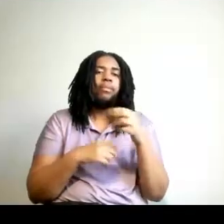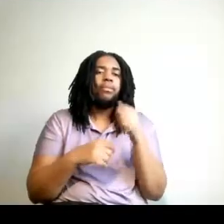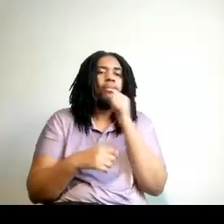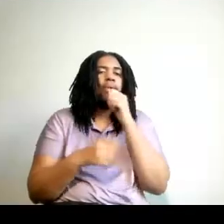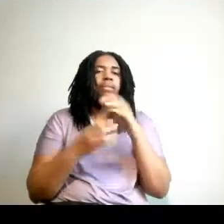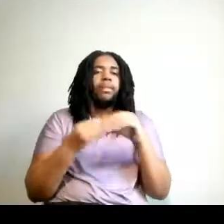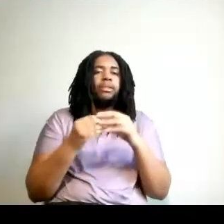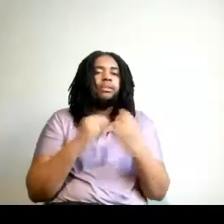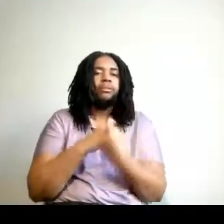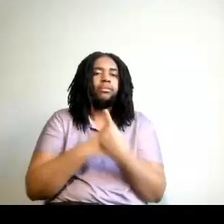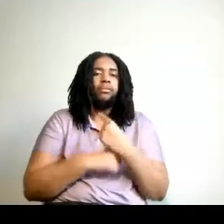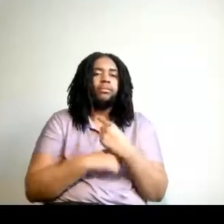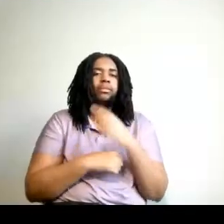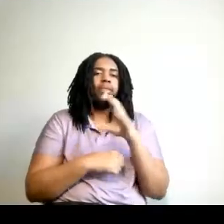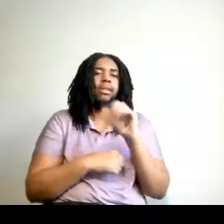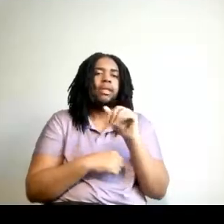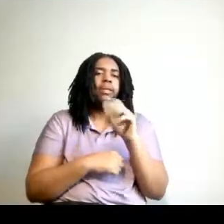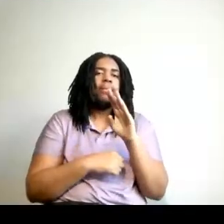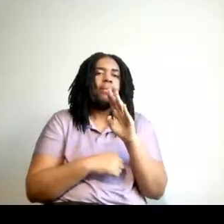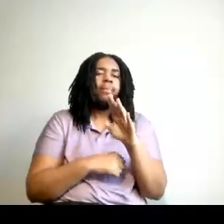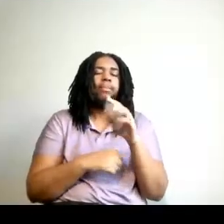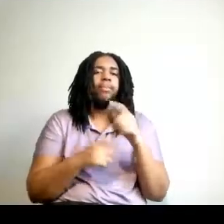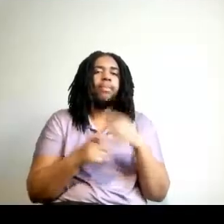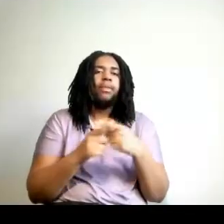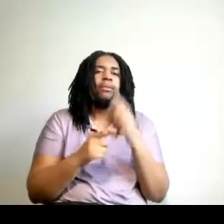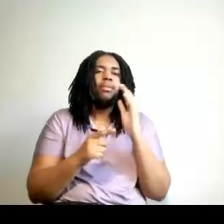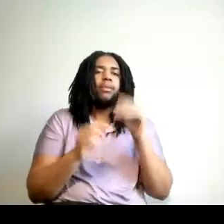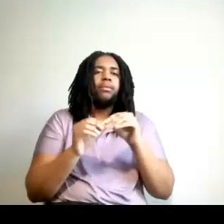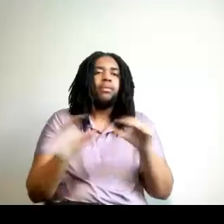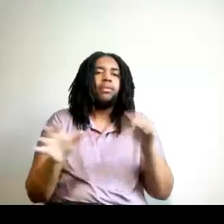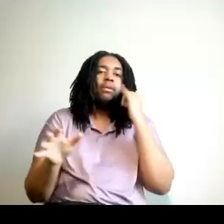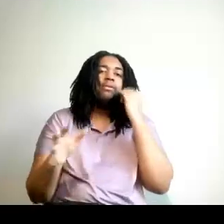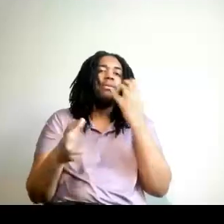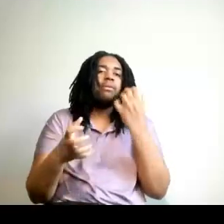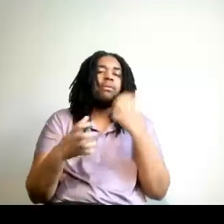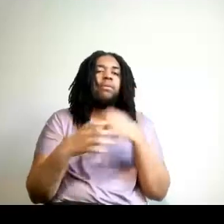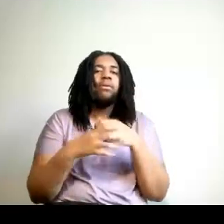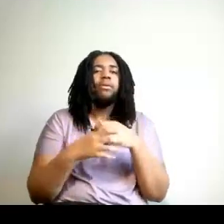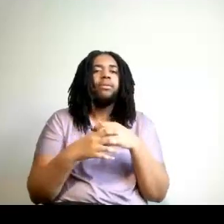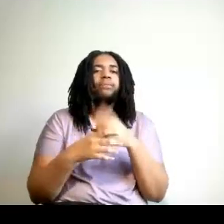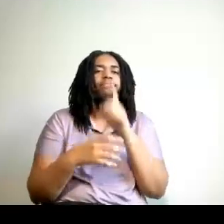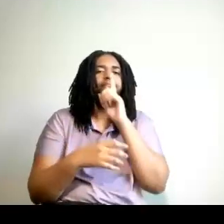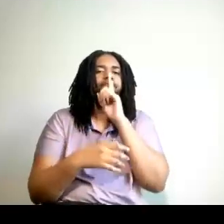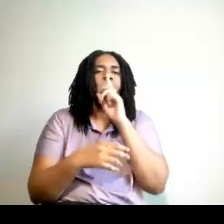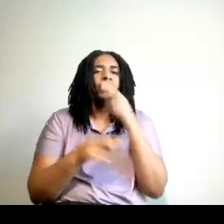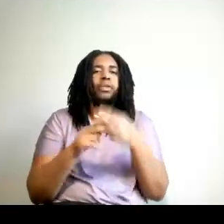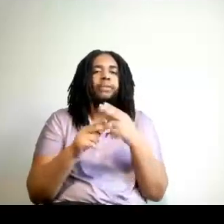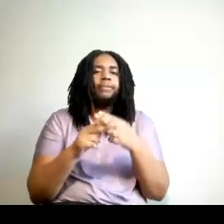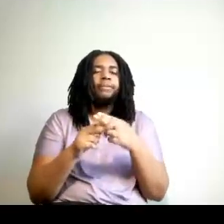he will make sure that we share that out if you'd like it to be shared and not have your name associated with any things.